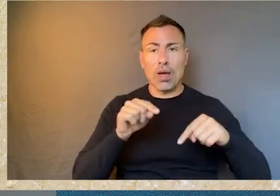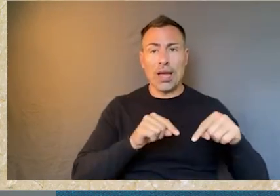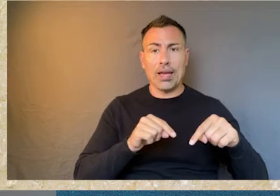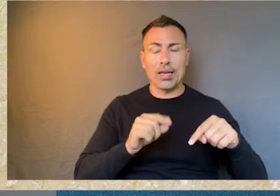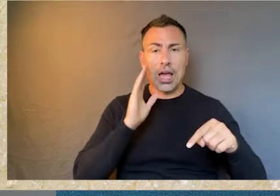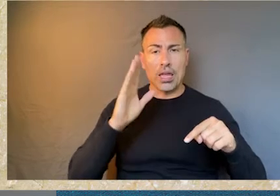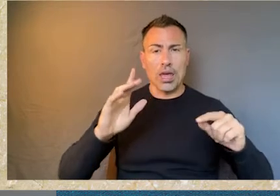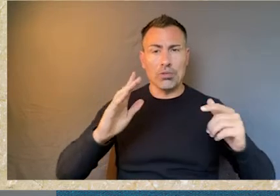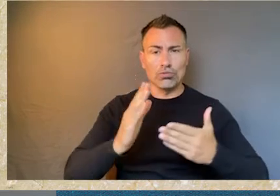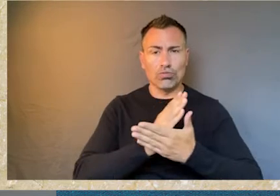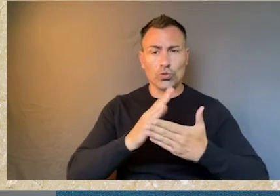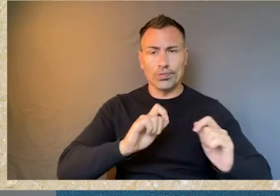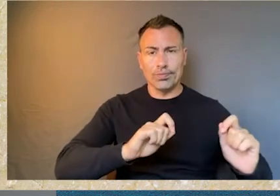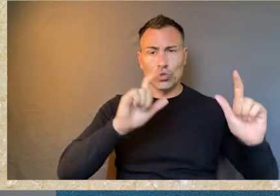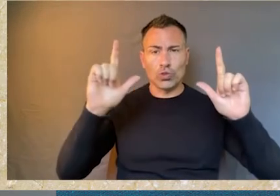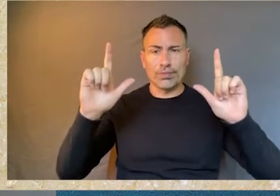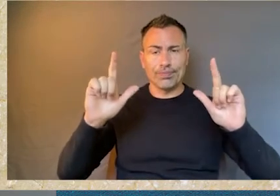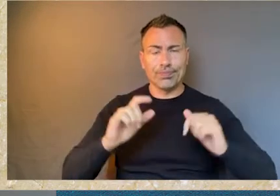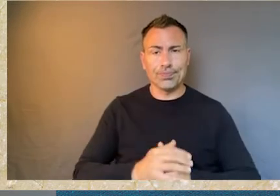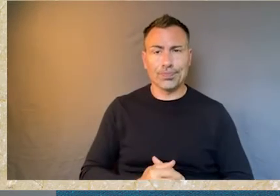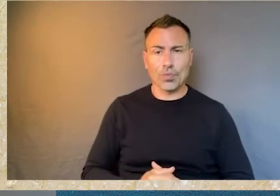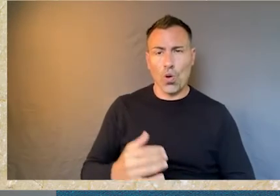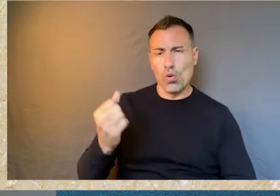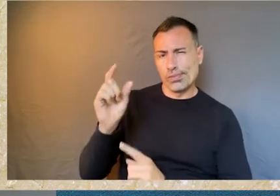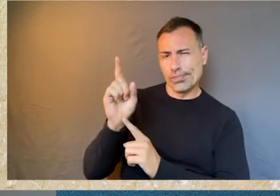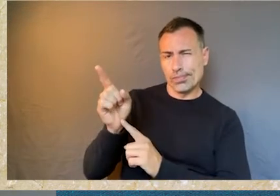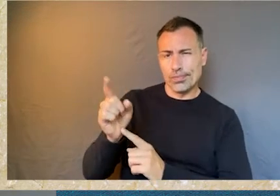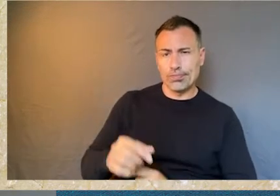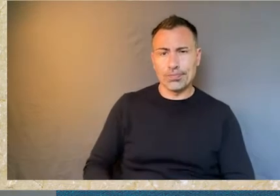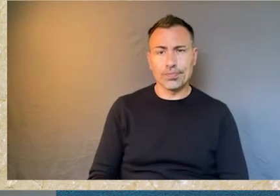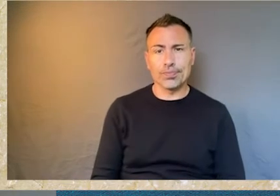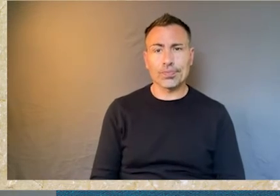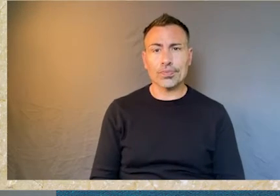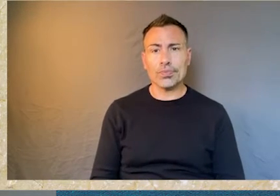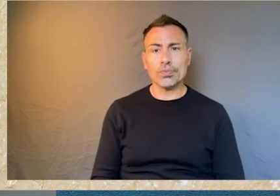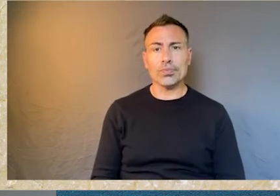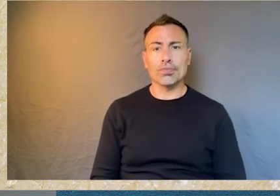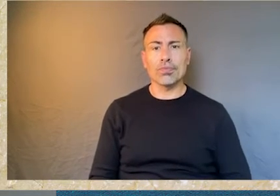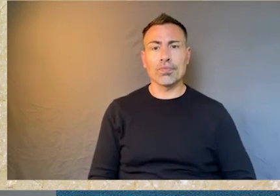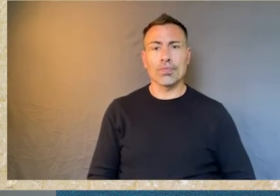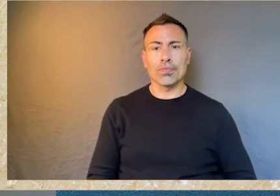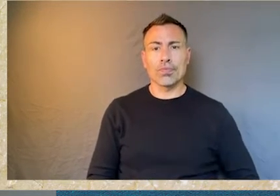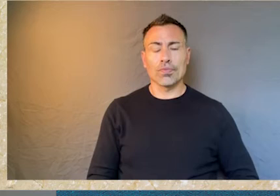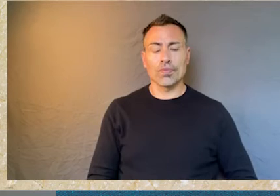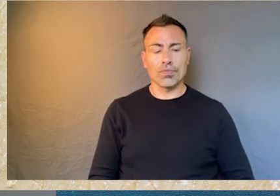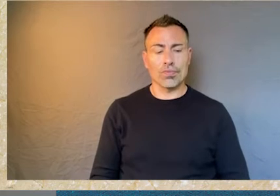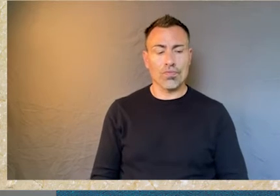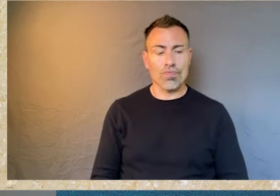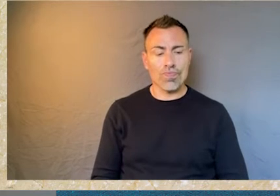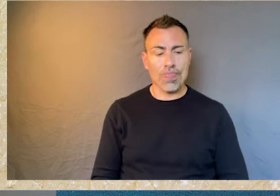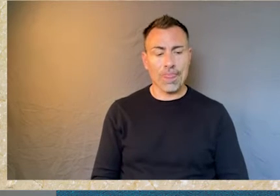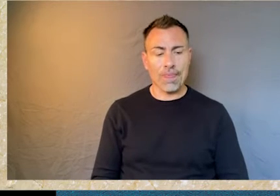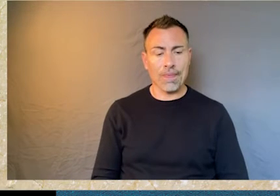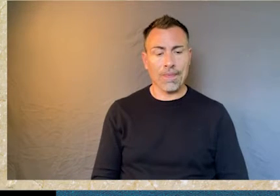let me share my screen and let's go back. Hold on. Let's see if we can share my screen. Here we go.